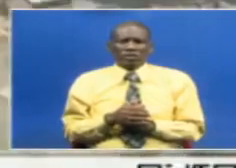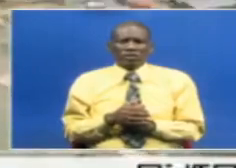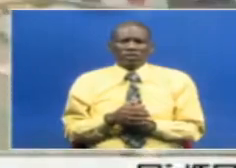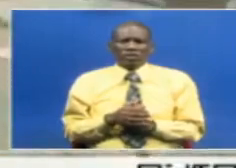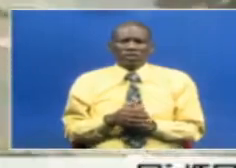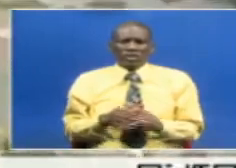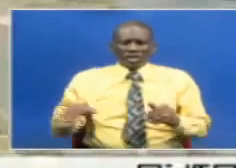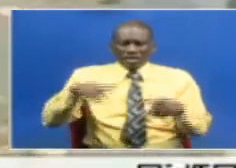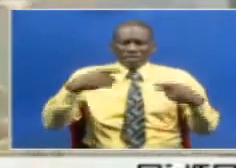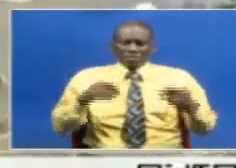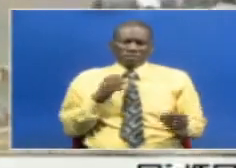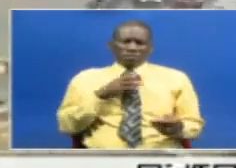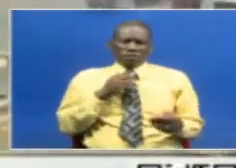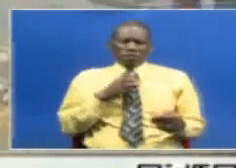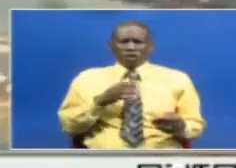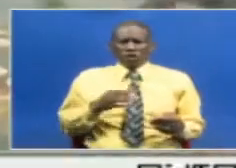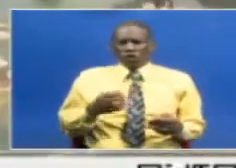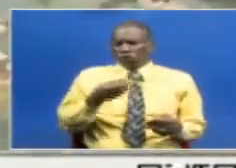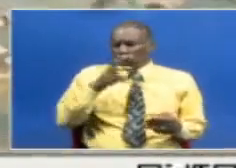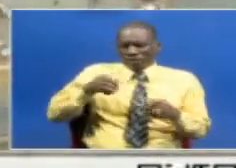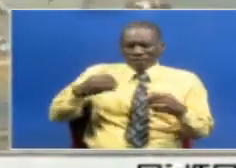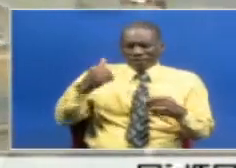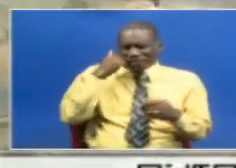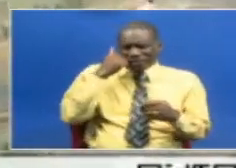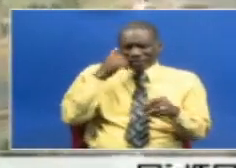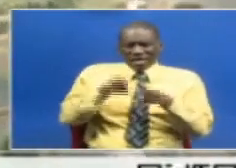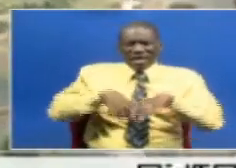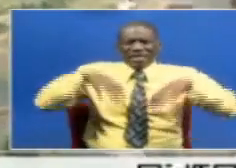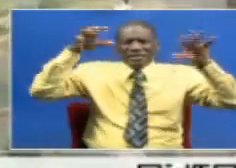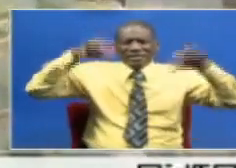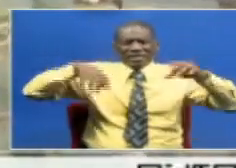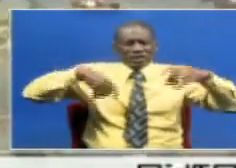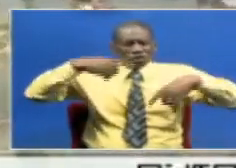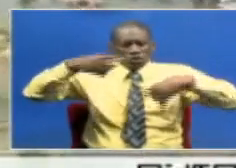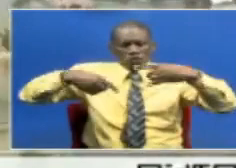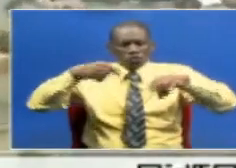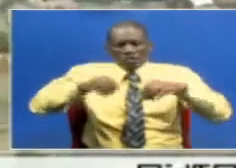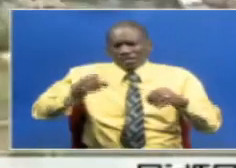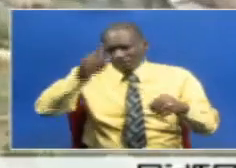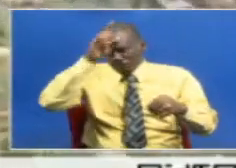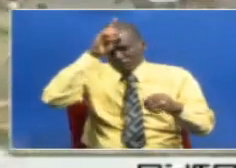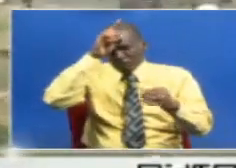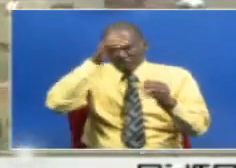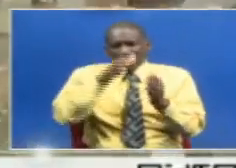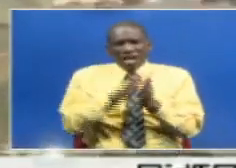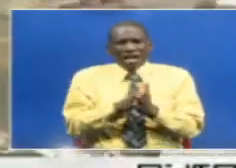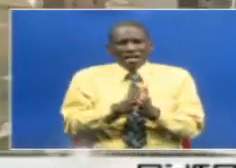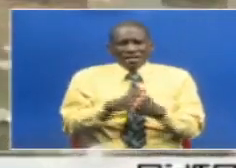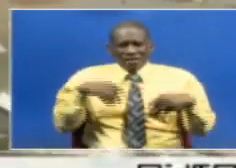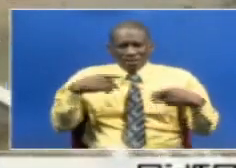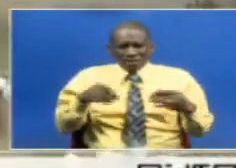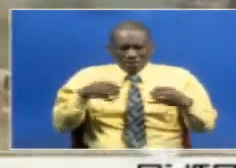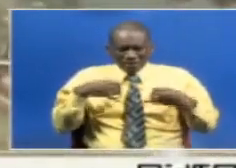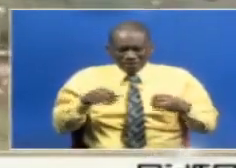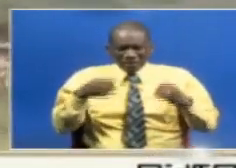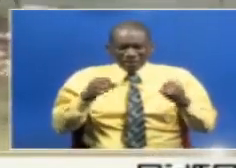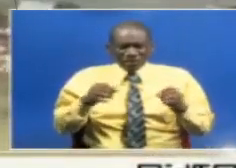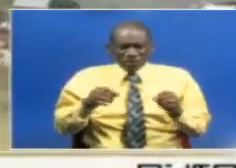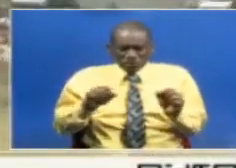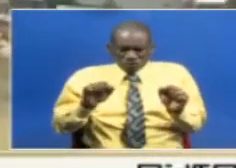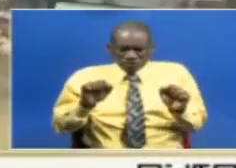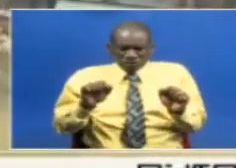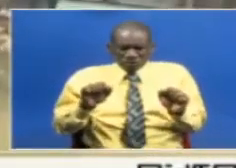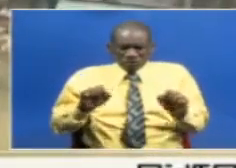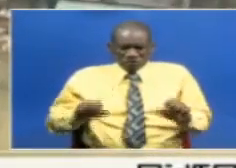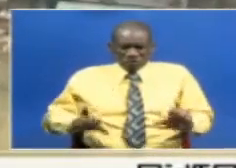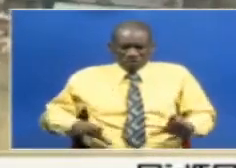Locals fear breakout of waterborne diseases as the rains increase in the village, and the displaced are struggling to survive through the situation. Mandera North